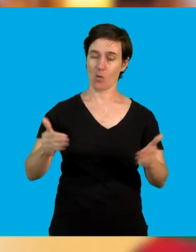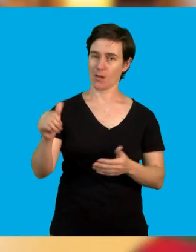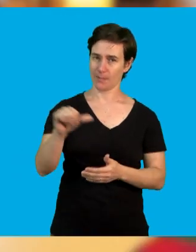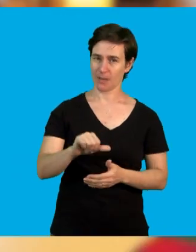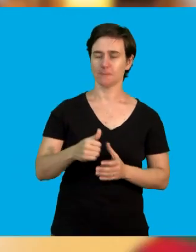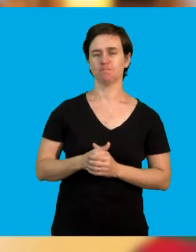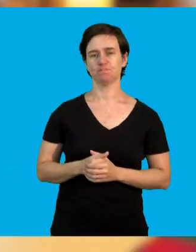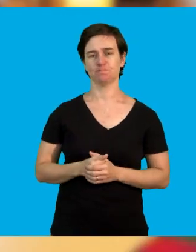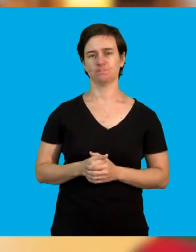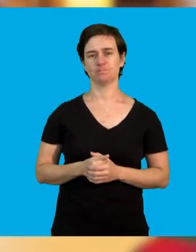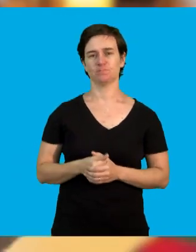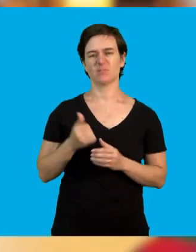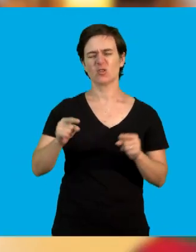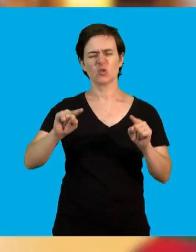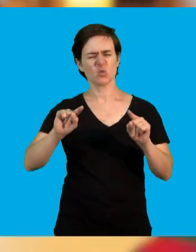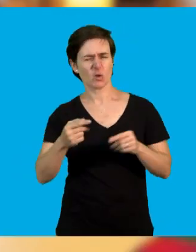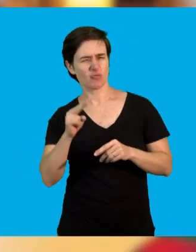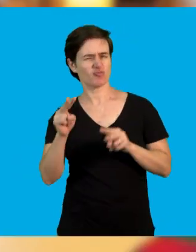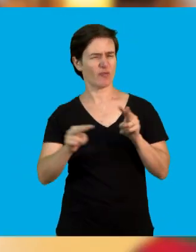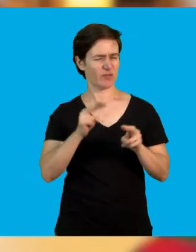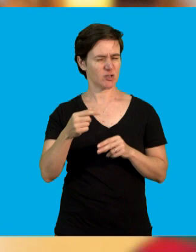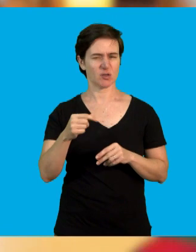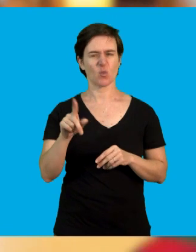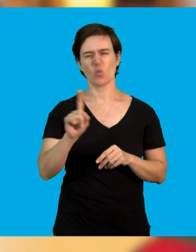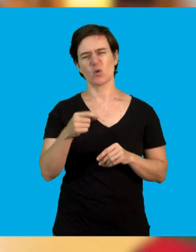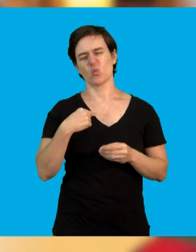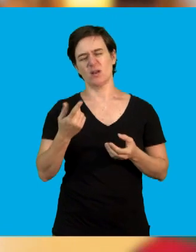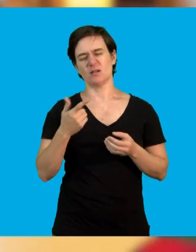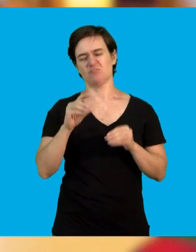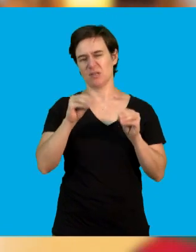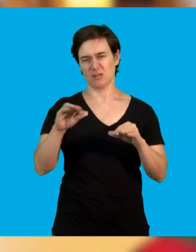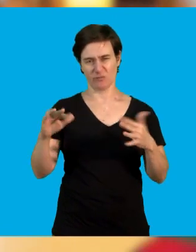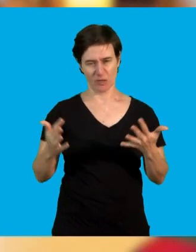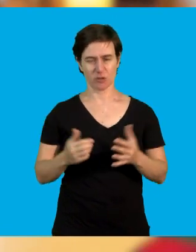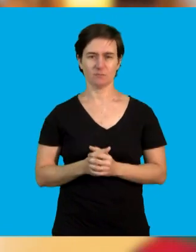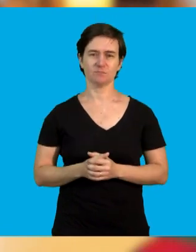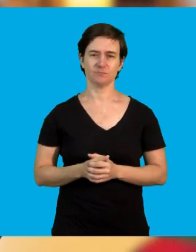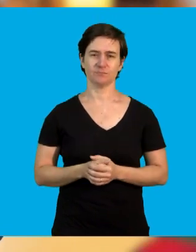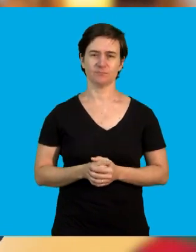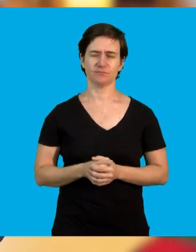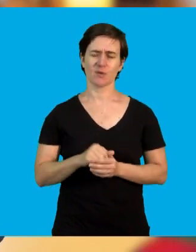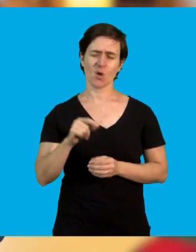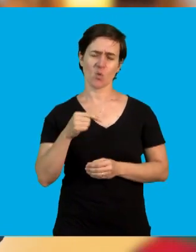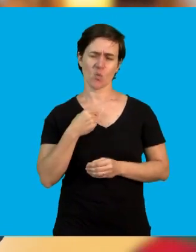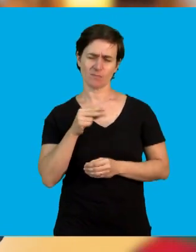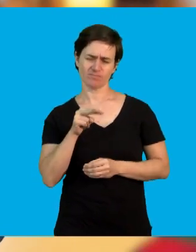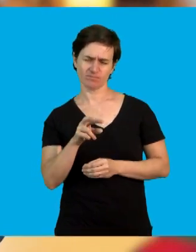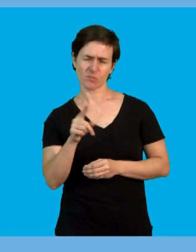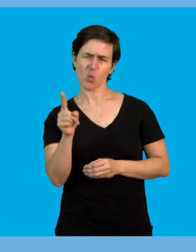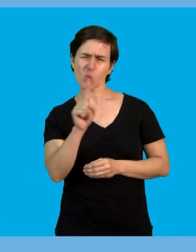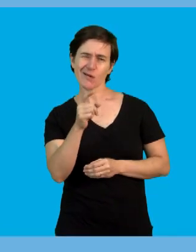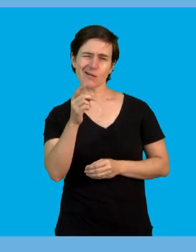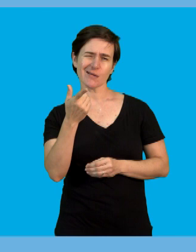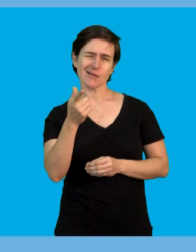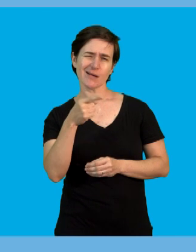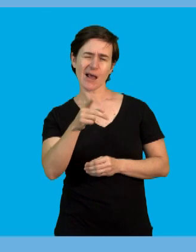Welcome back, learners. So now just to do a quick recap of what transpired in this lesson, we started by looking at the main idea